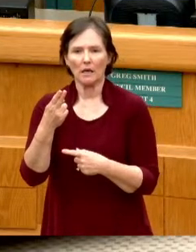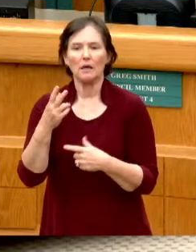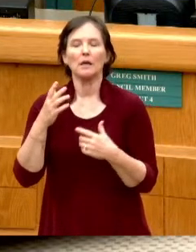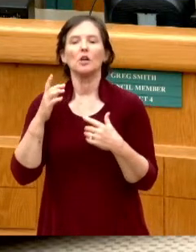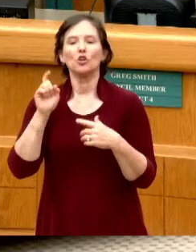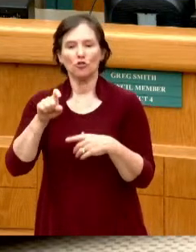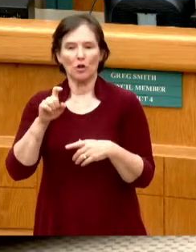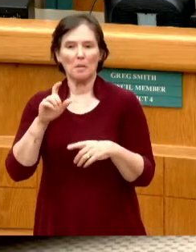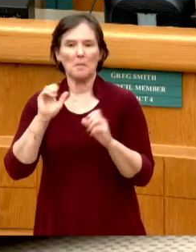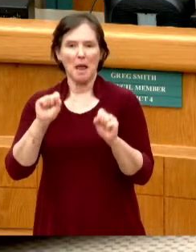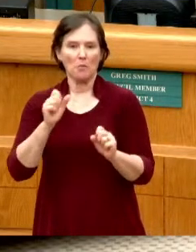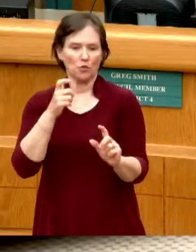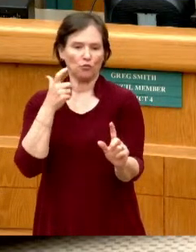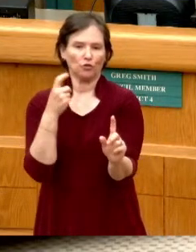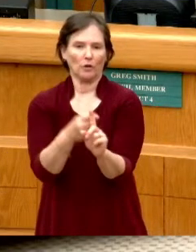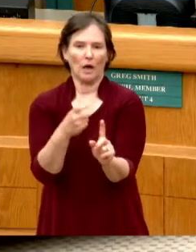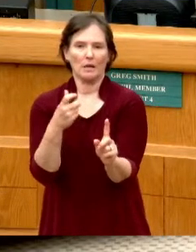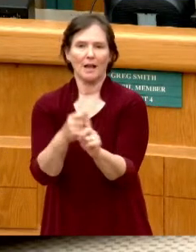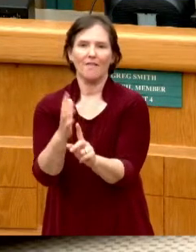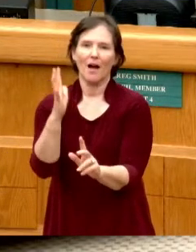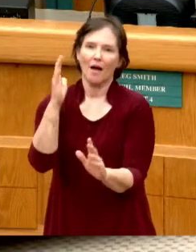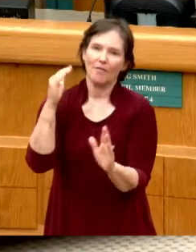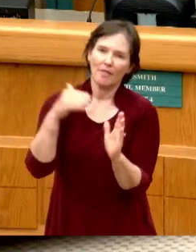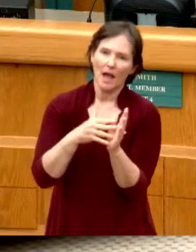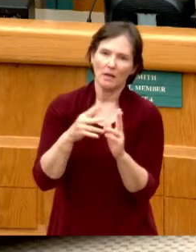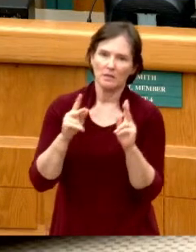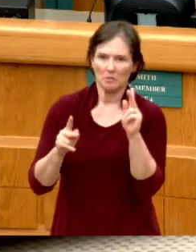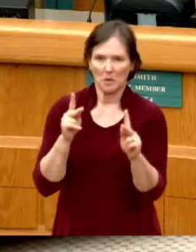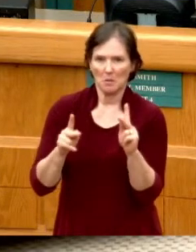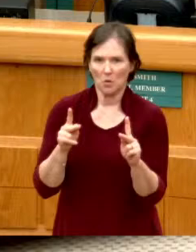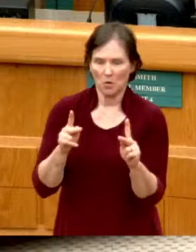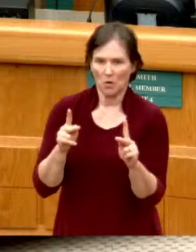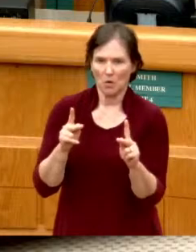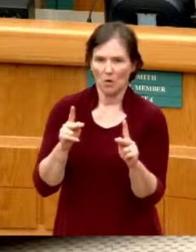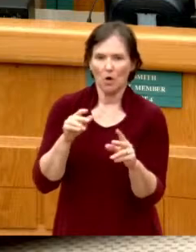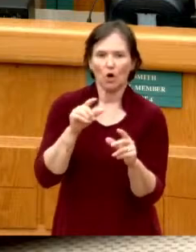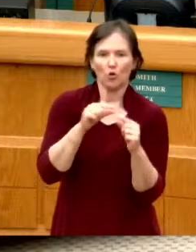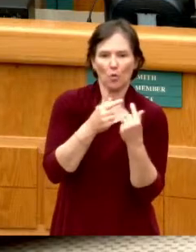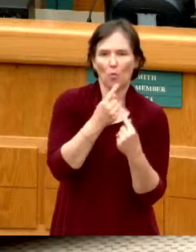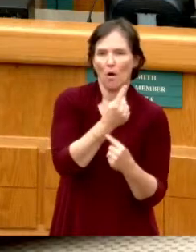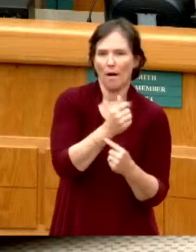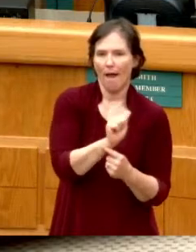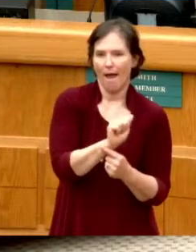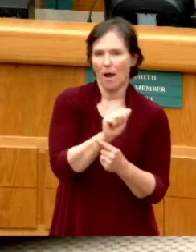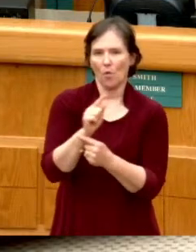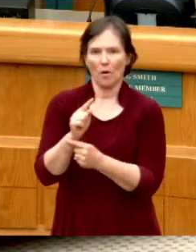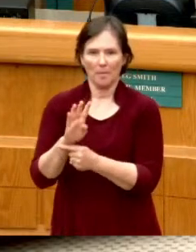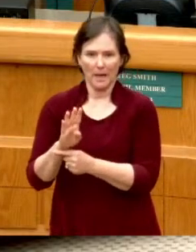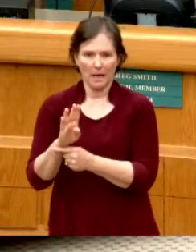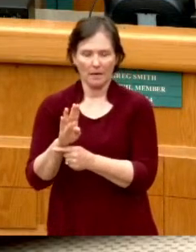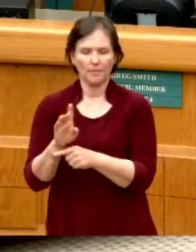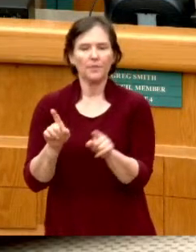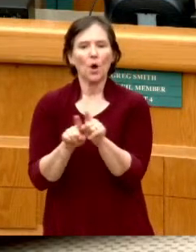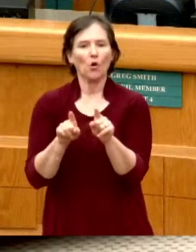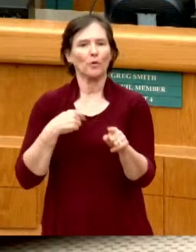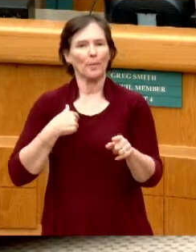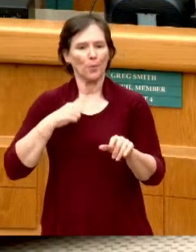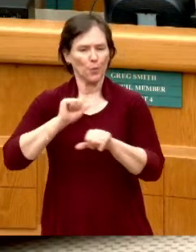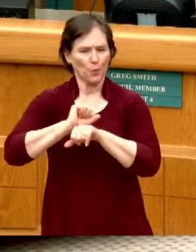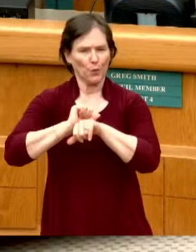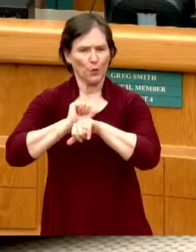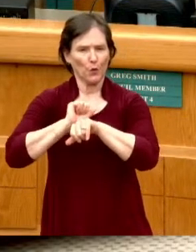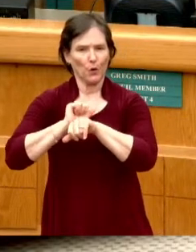in groups 1A and 1B. I am also working with city staff and our health department and